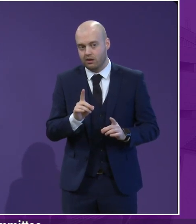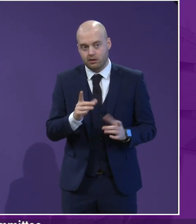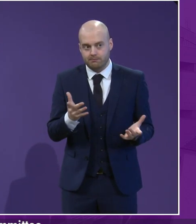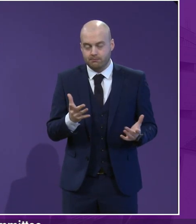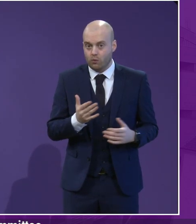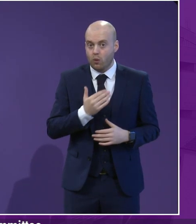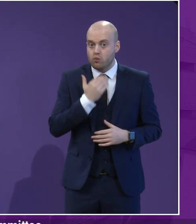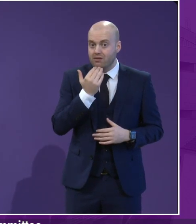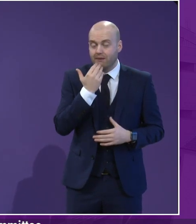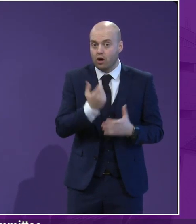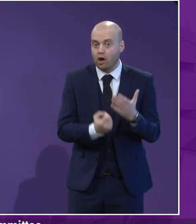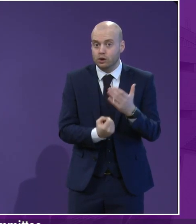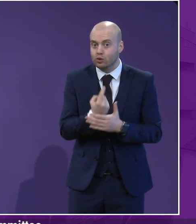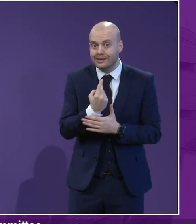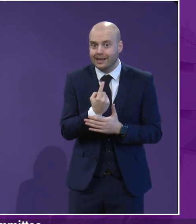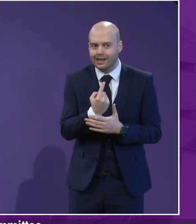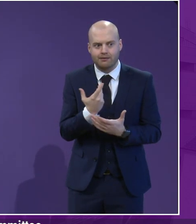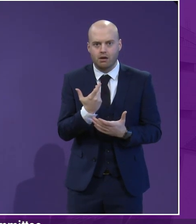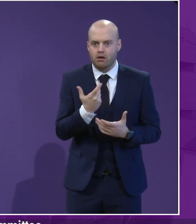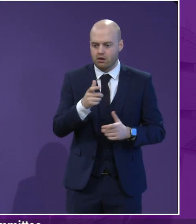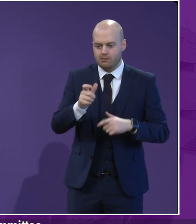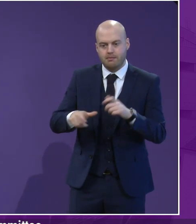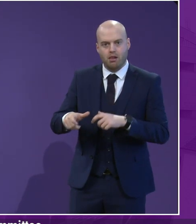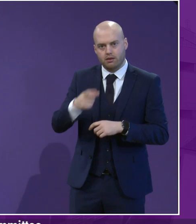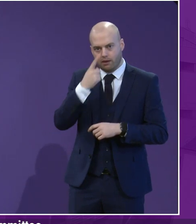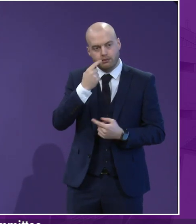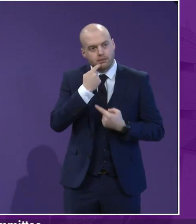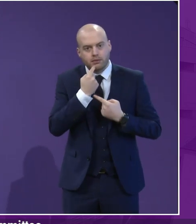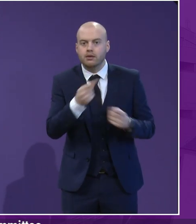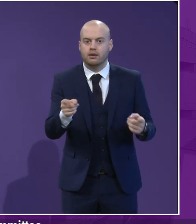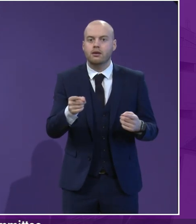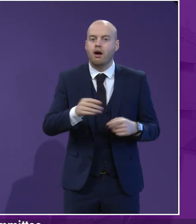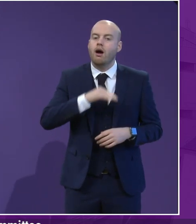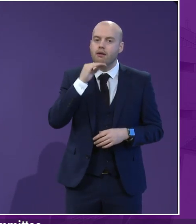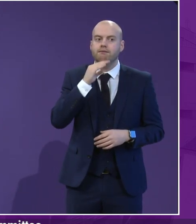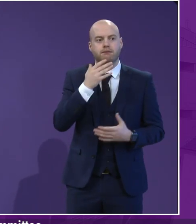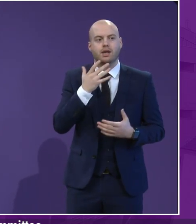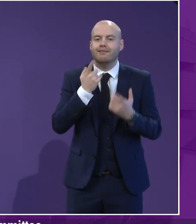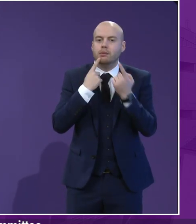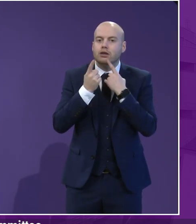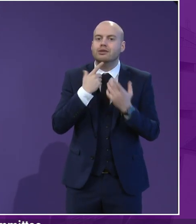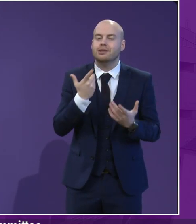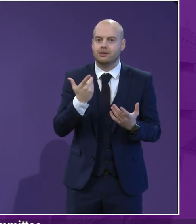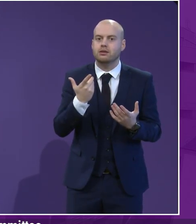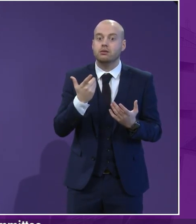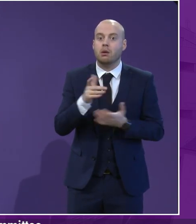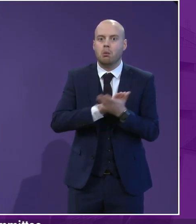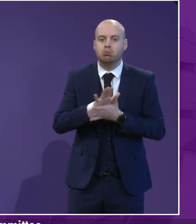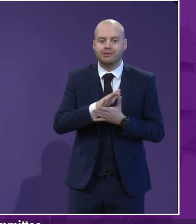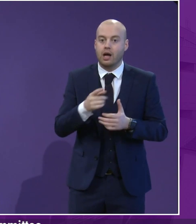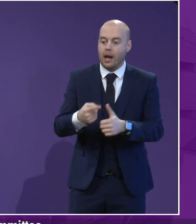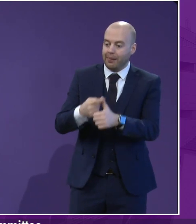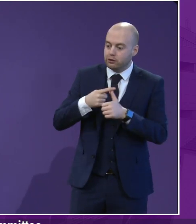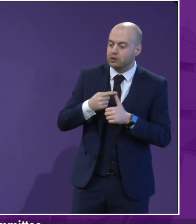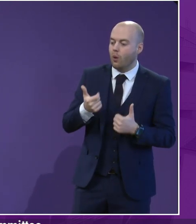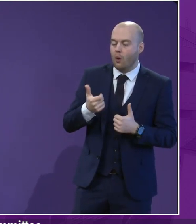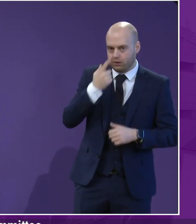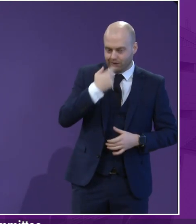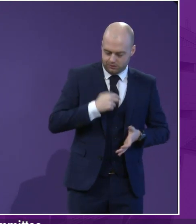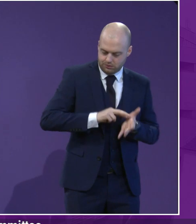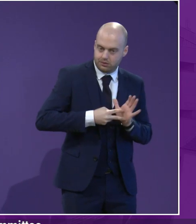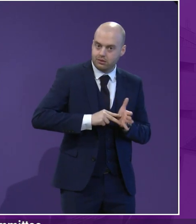Add to that in terms of the application process, just echoing what I put in the written submission, is that there's